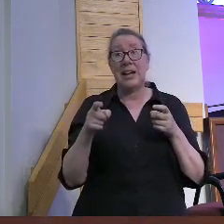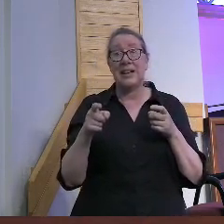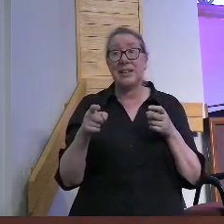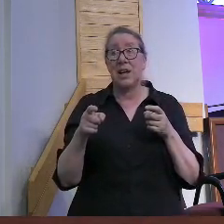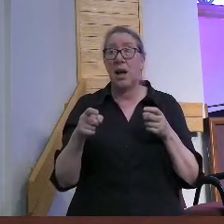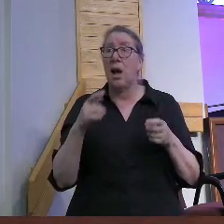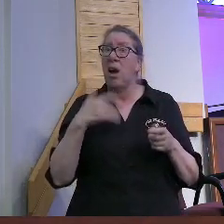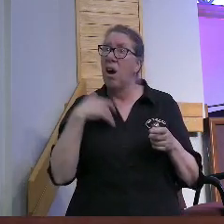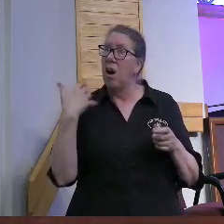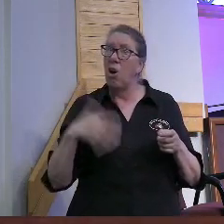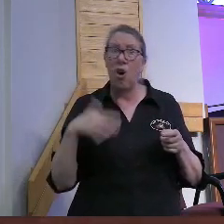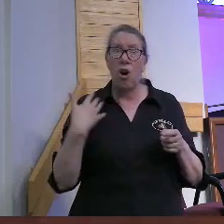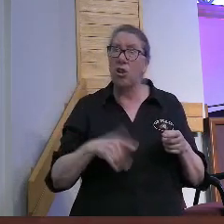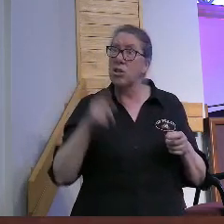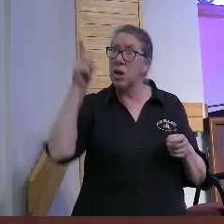insult to God.